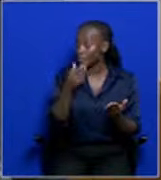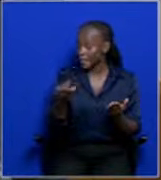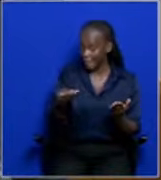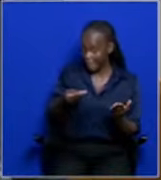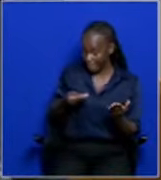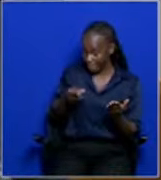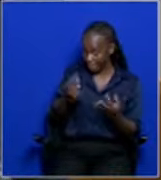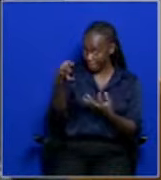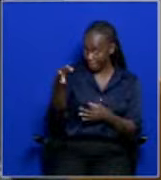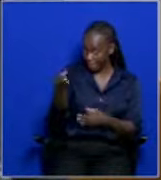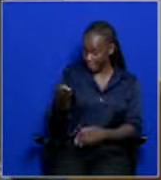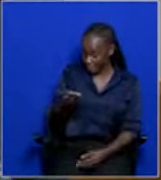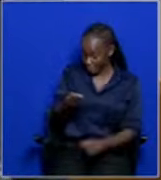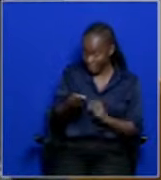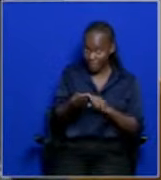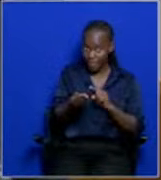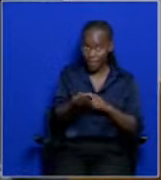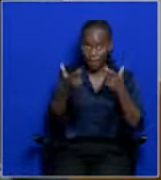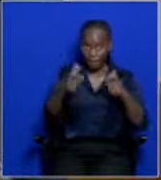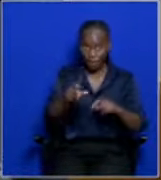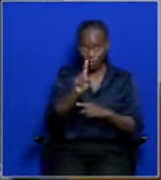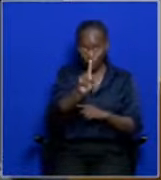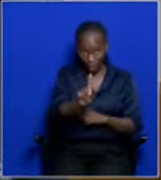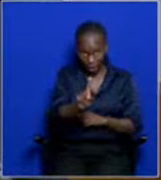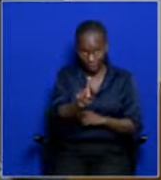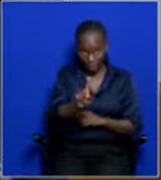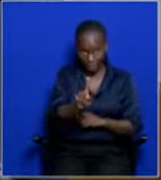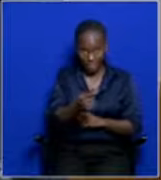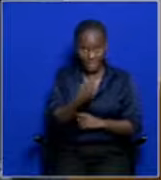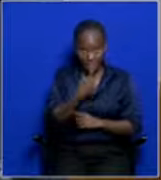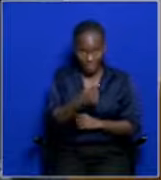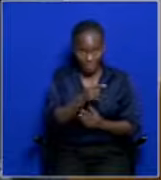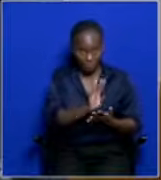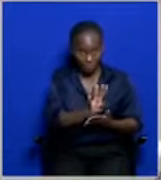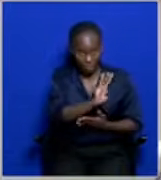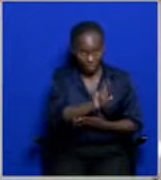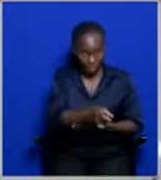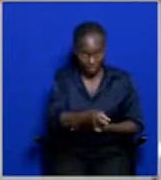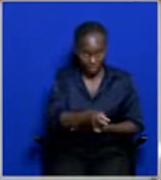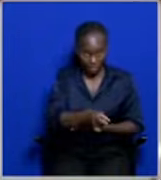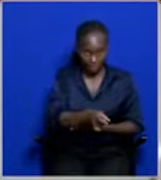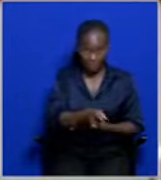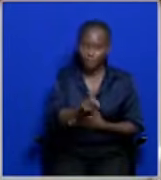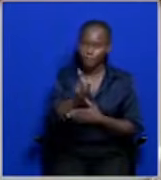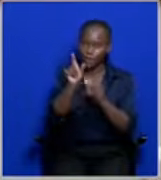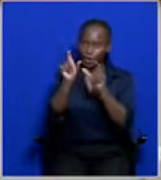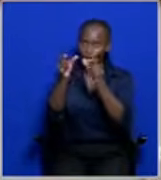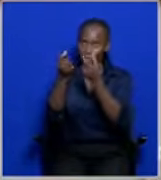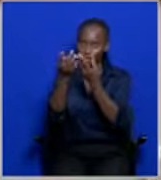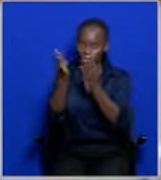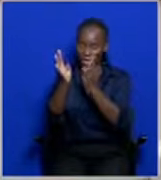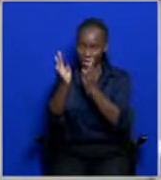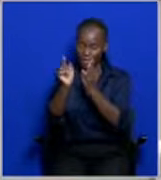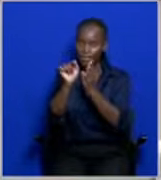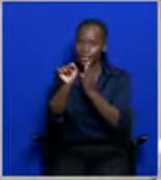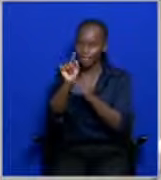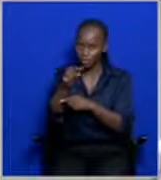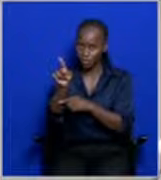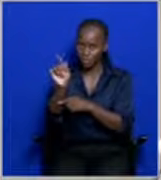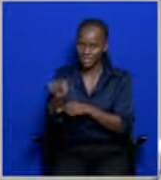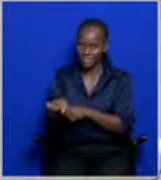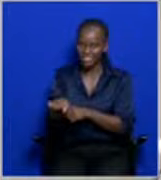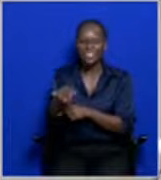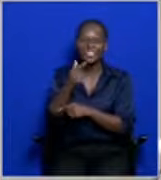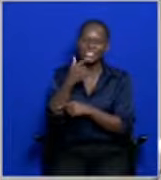paragraph 1. Yes, the commissioner is correct. It estimates the value at 14,000